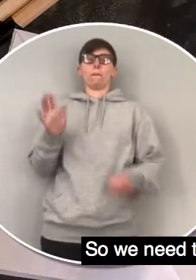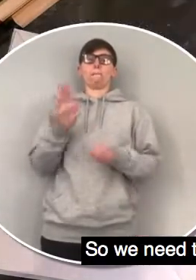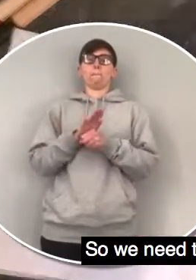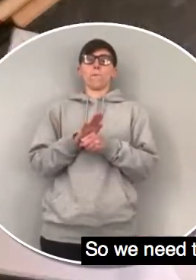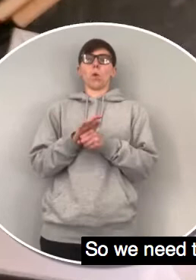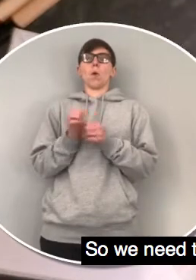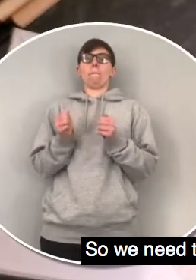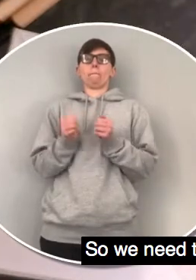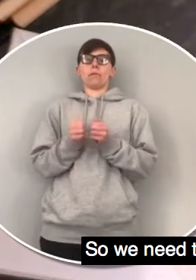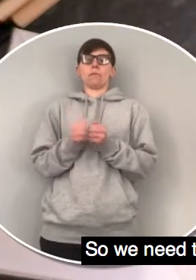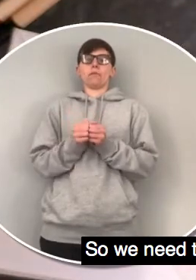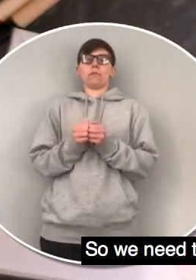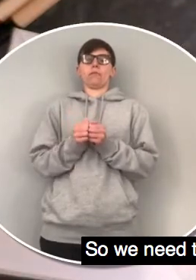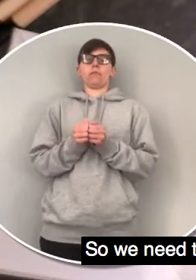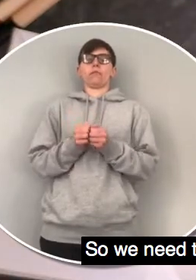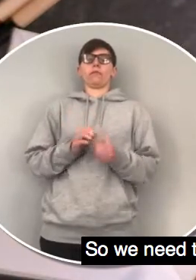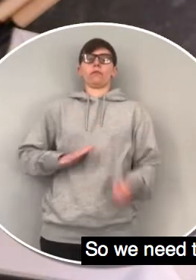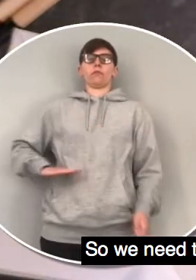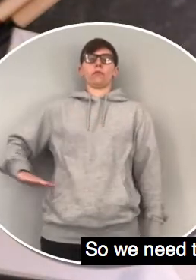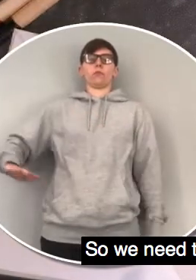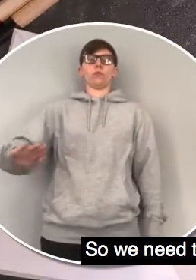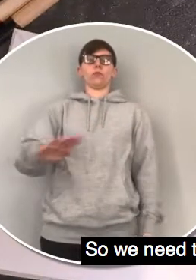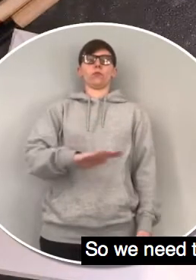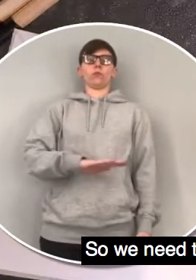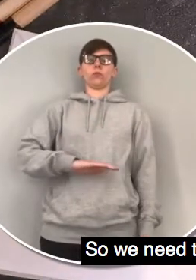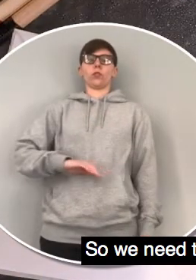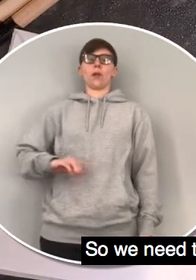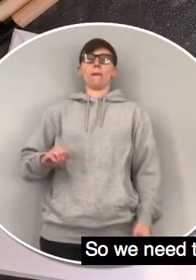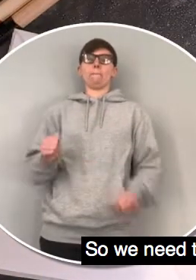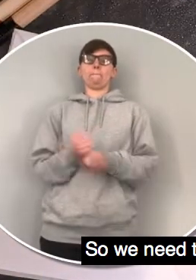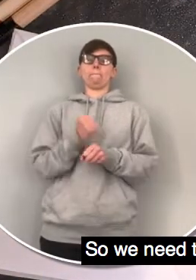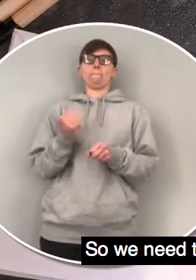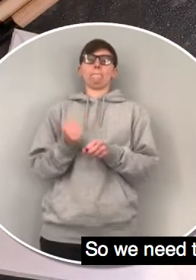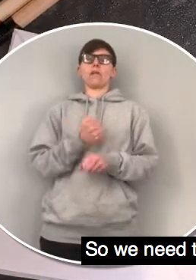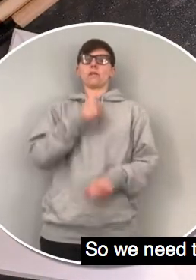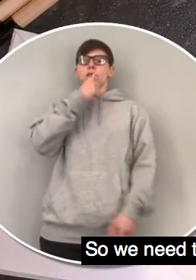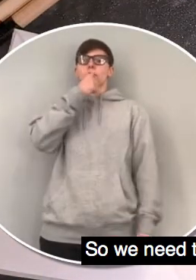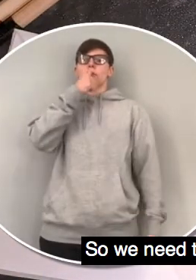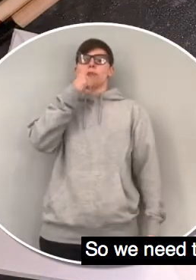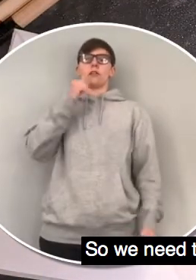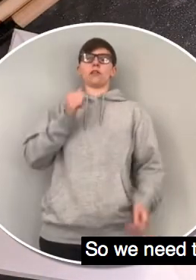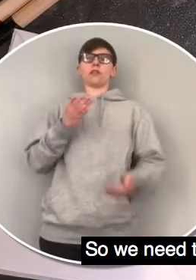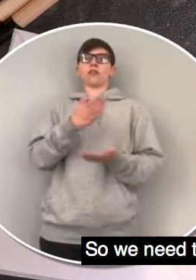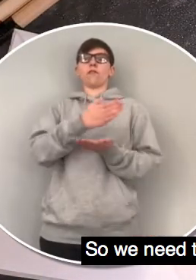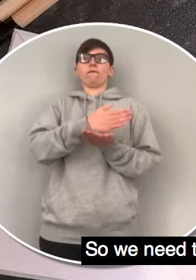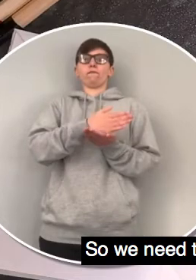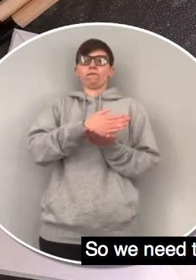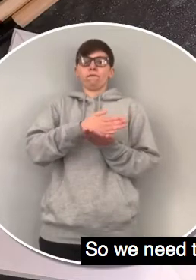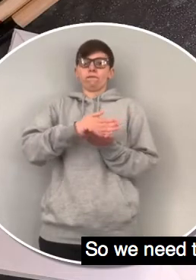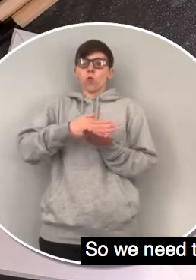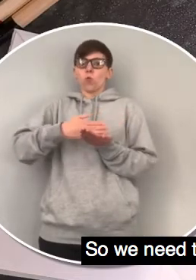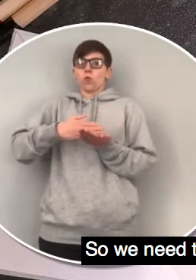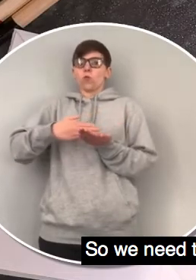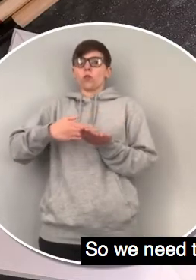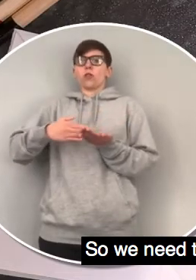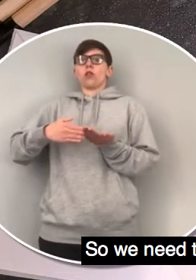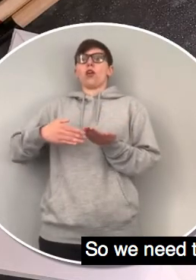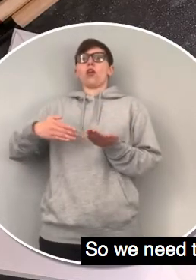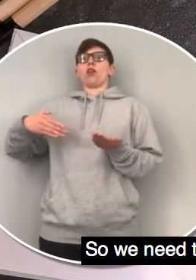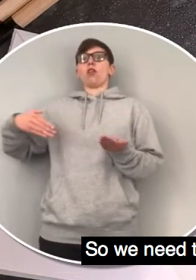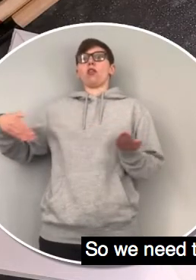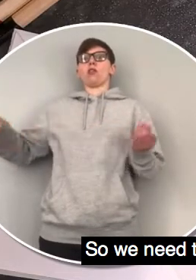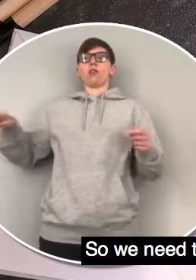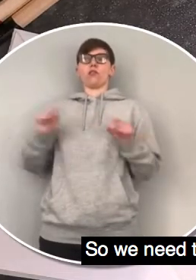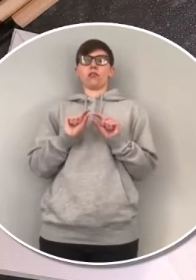So we need to make sure that we make a nice fold all the way along the